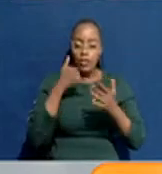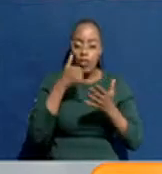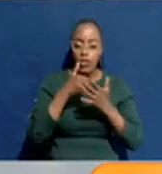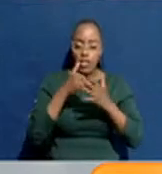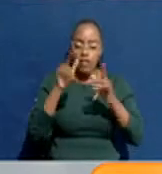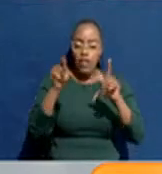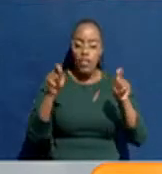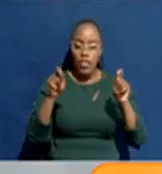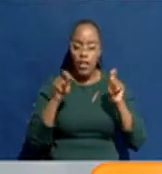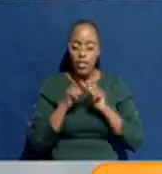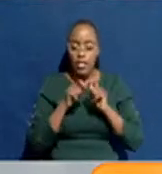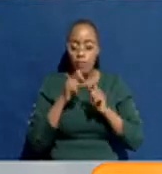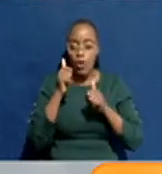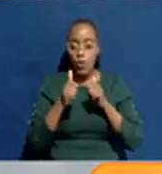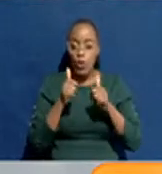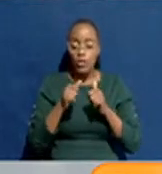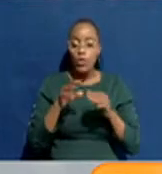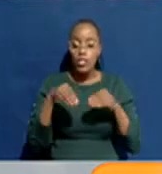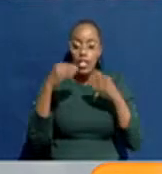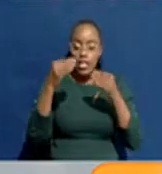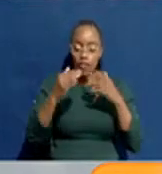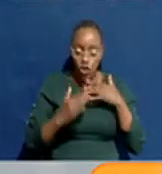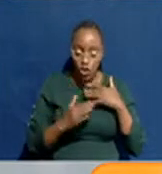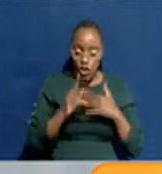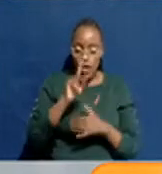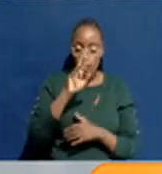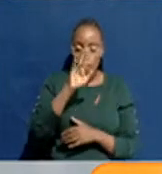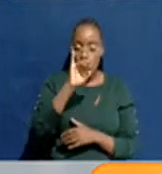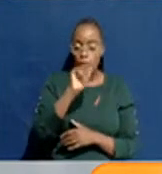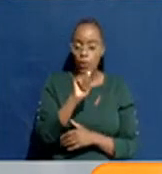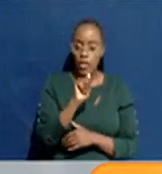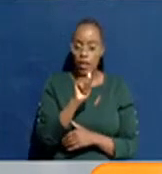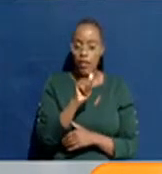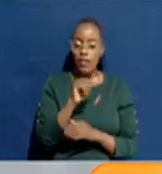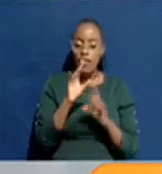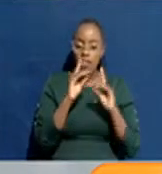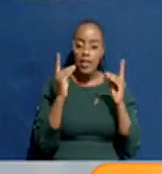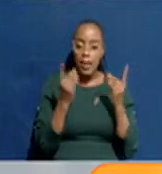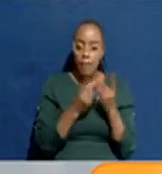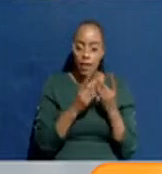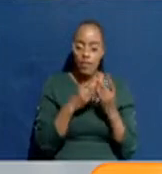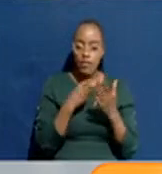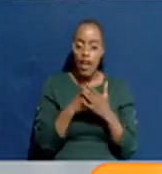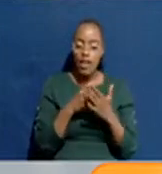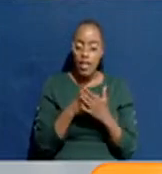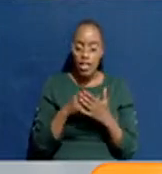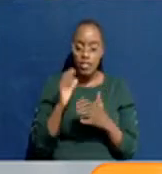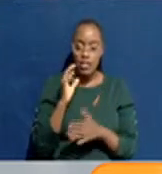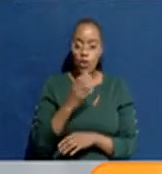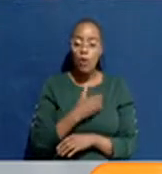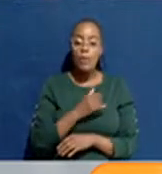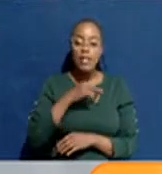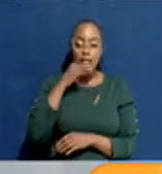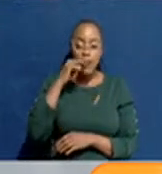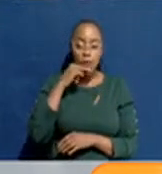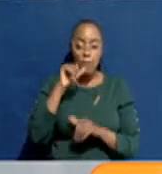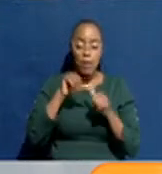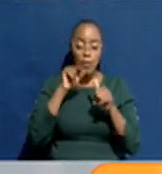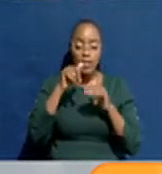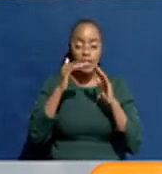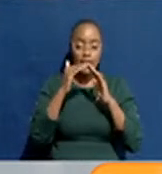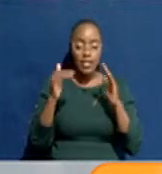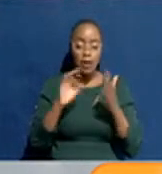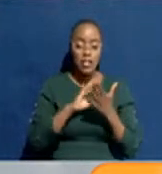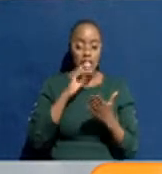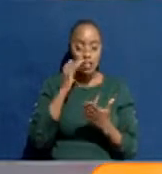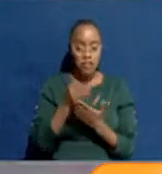team that was giving Honorable Kuria and the Departmental Finance Committee comments around this housing